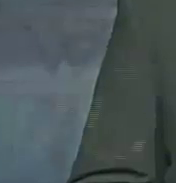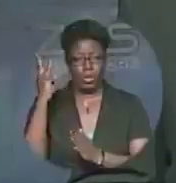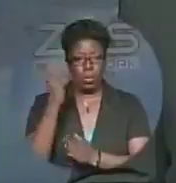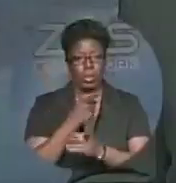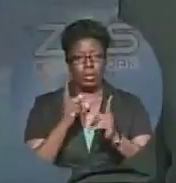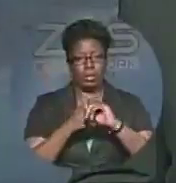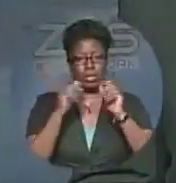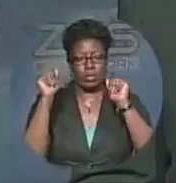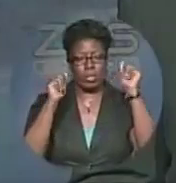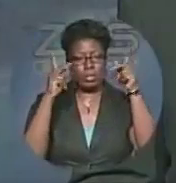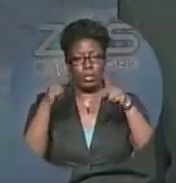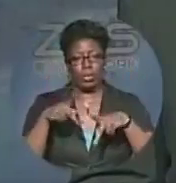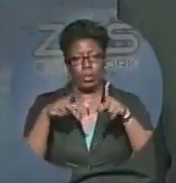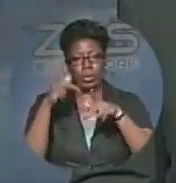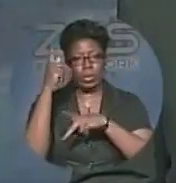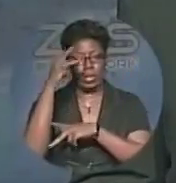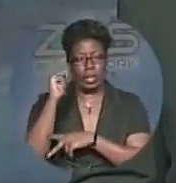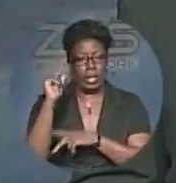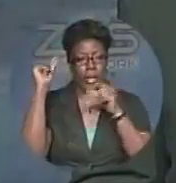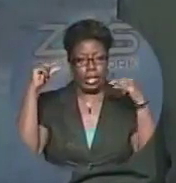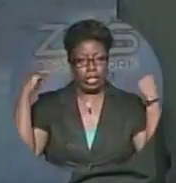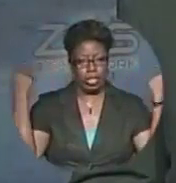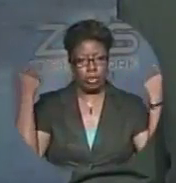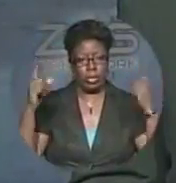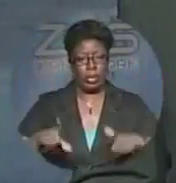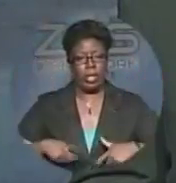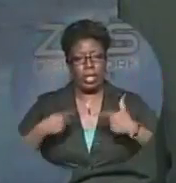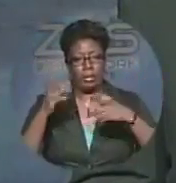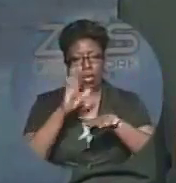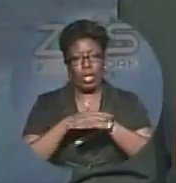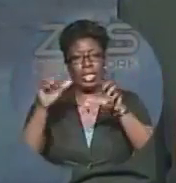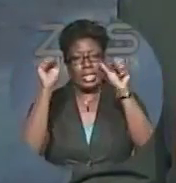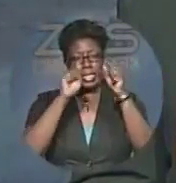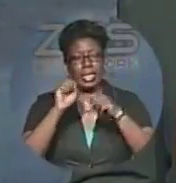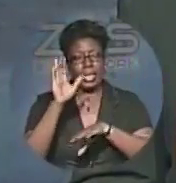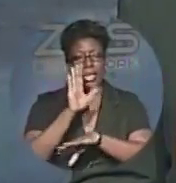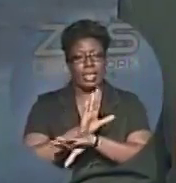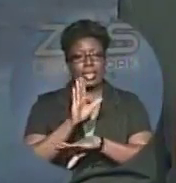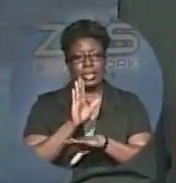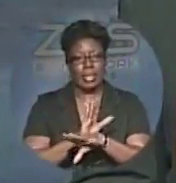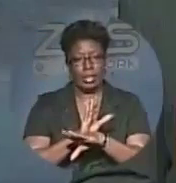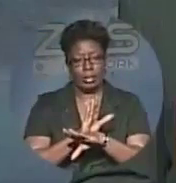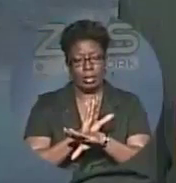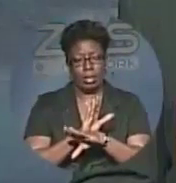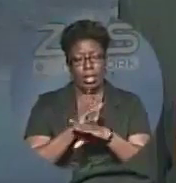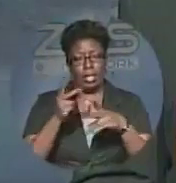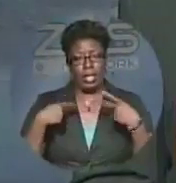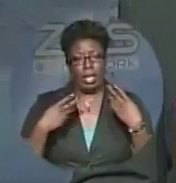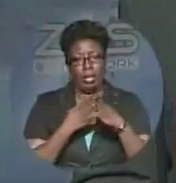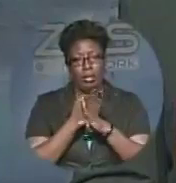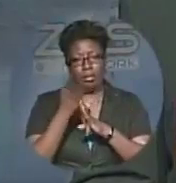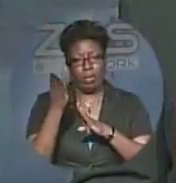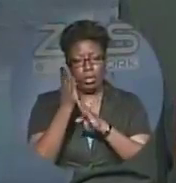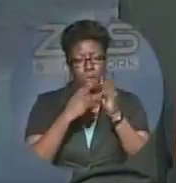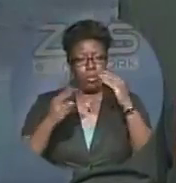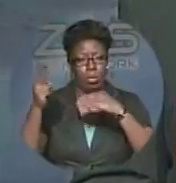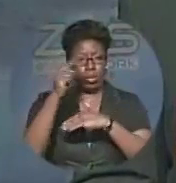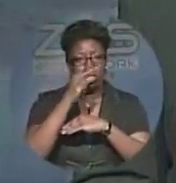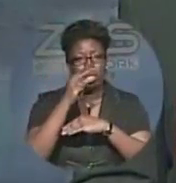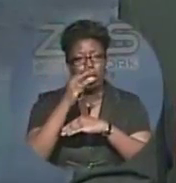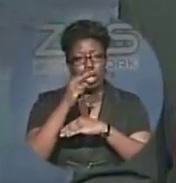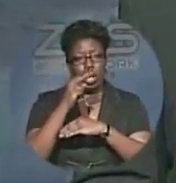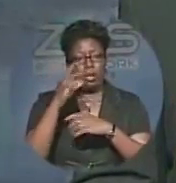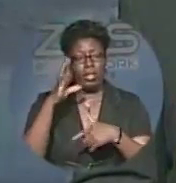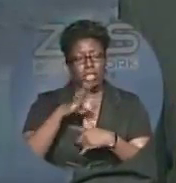Welcome to sports, everybody. The Kendall Isaacs Gym coming alive on Saturday night as Major Promotions teamed up with the Caribbean Fight Order to put